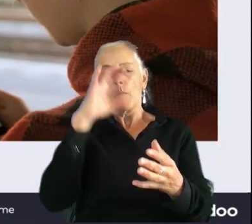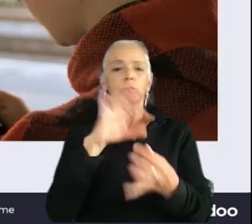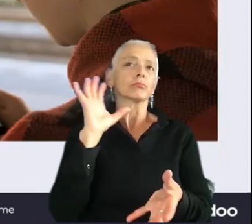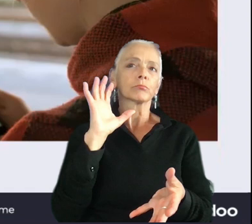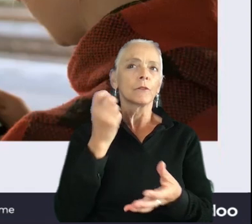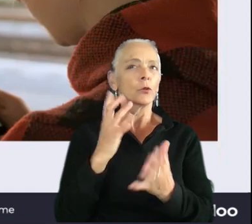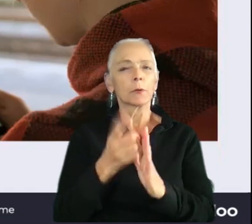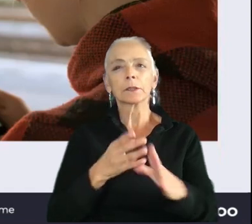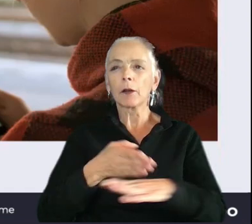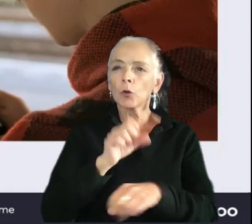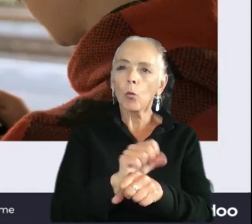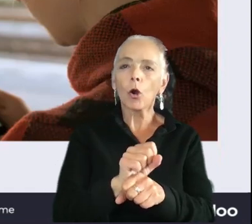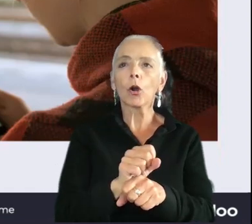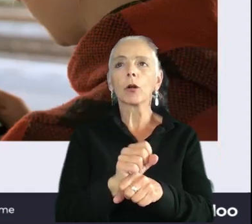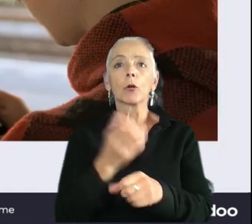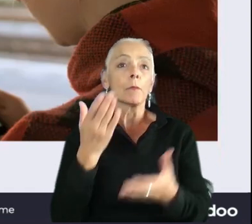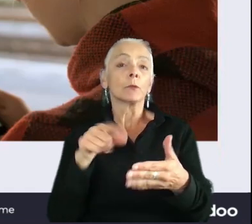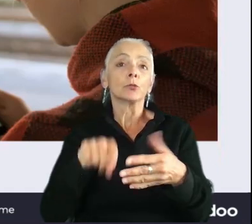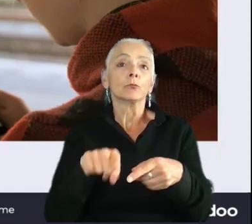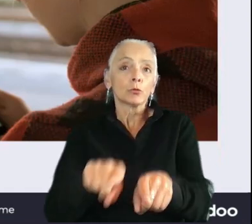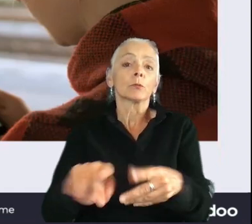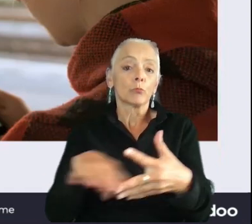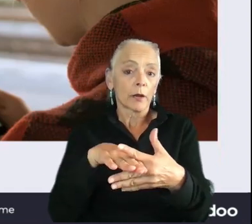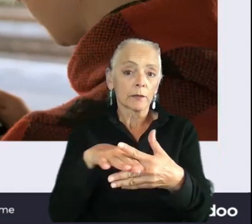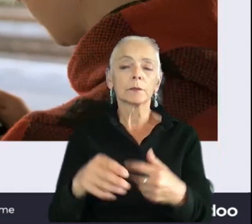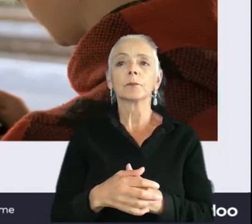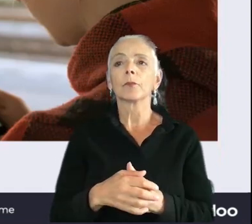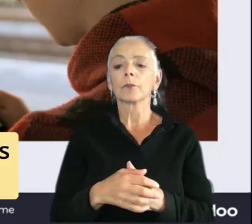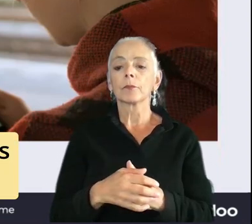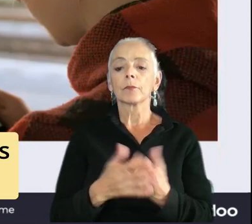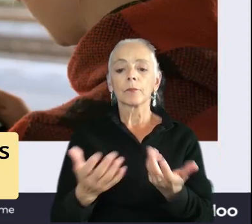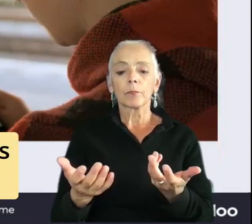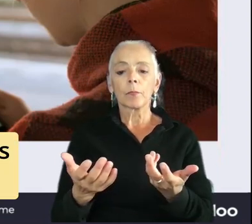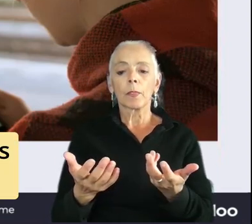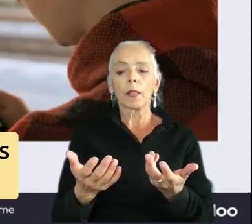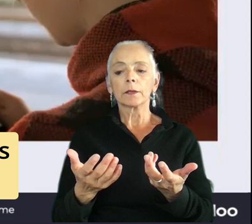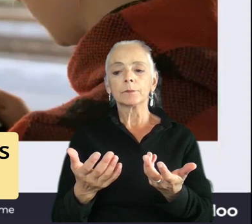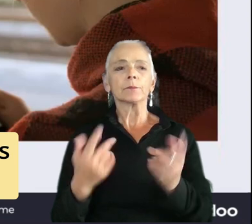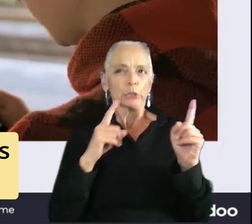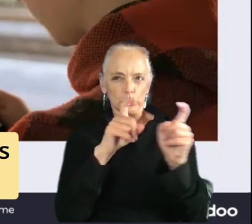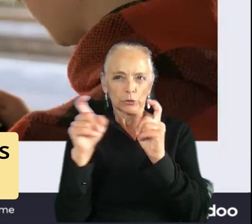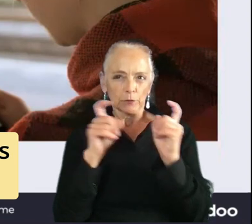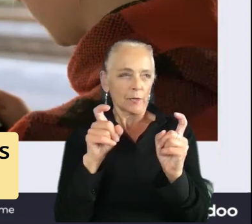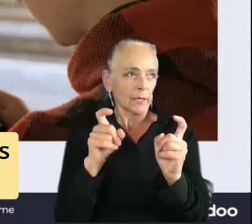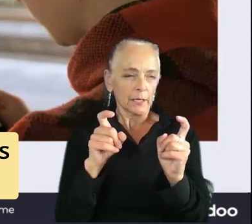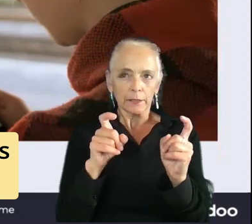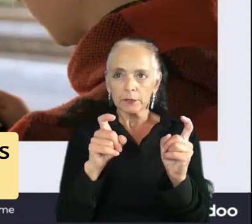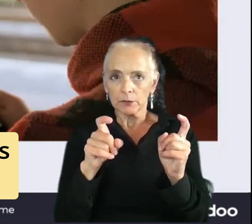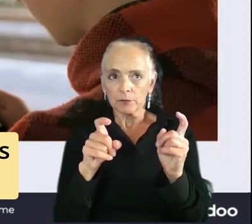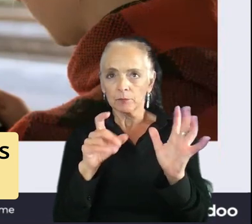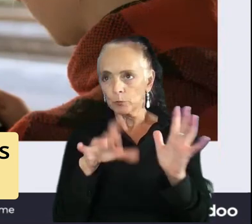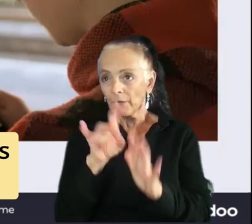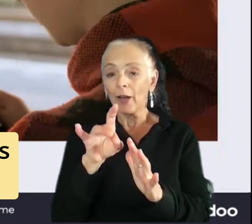after work or in between breaks. So in our surveys, it has been shown that